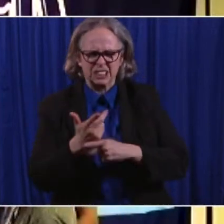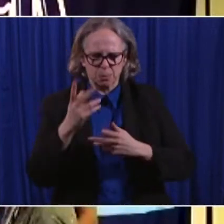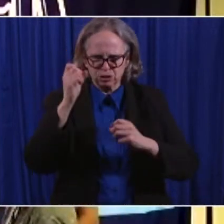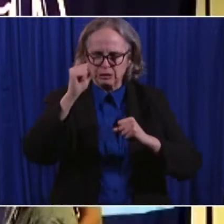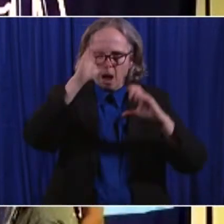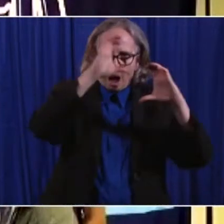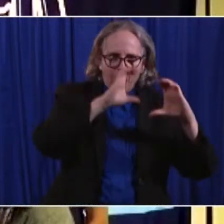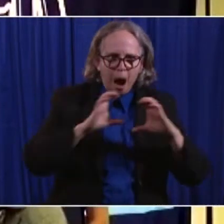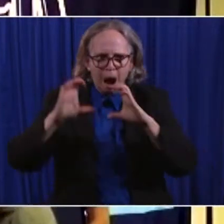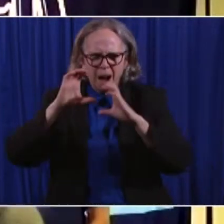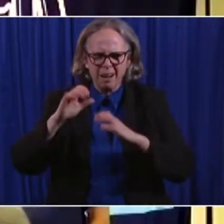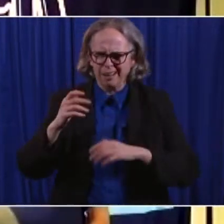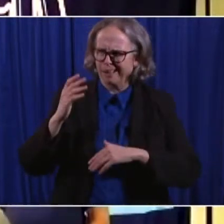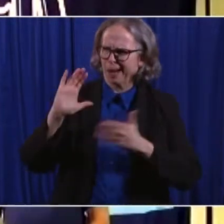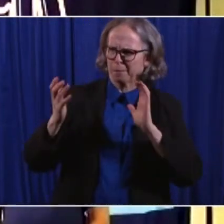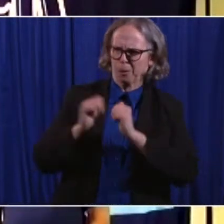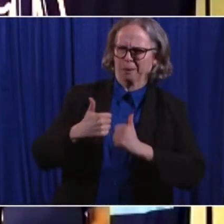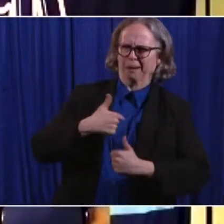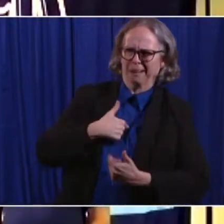Right.